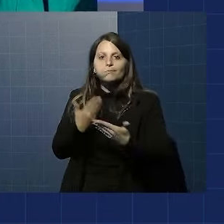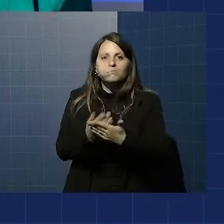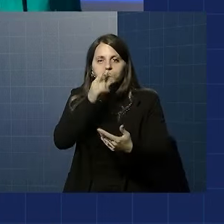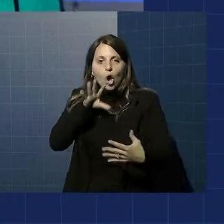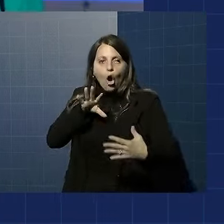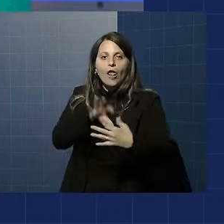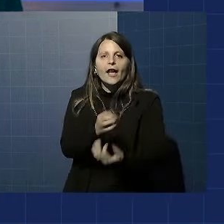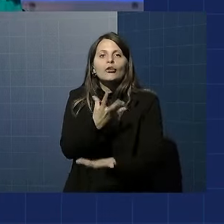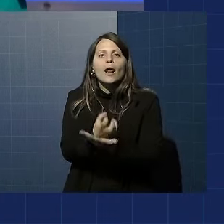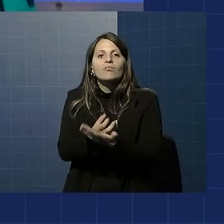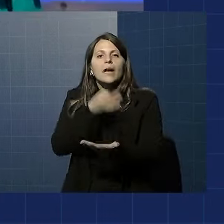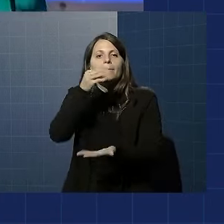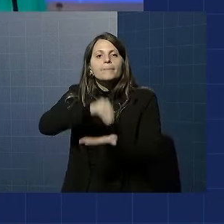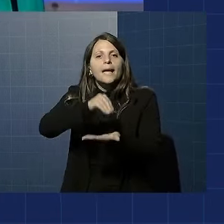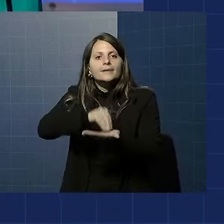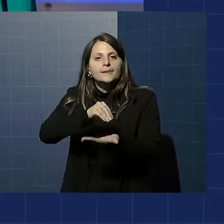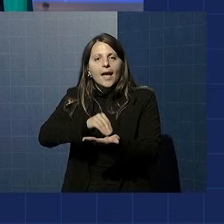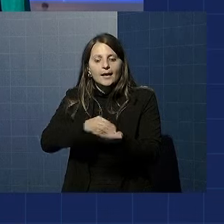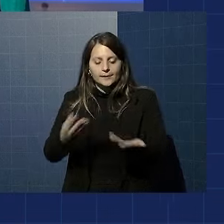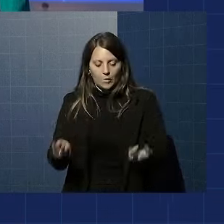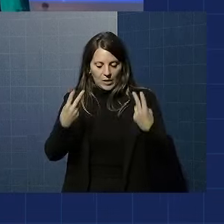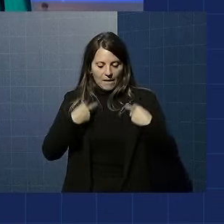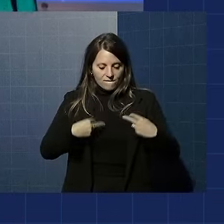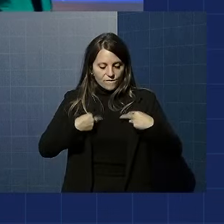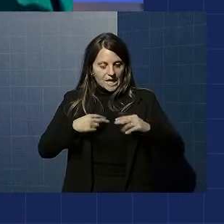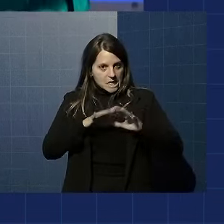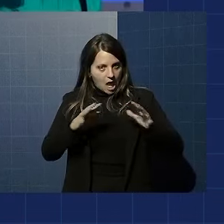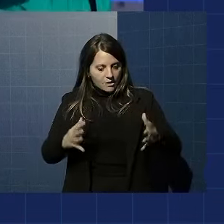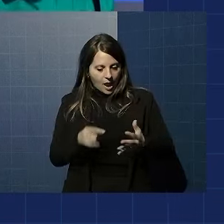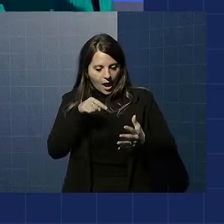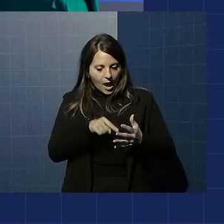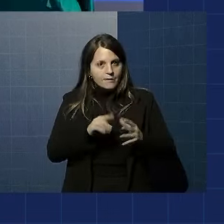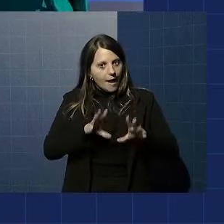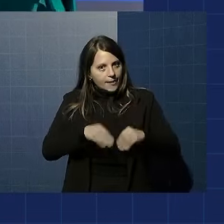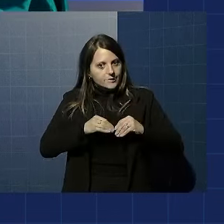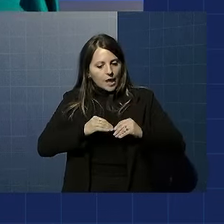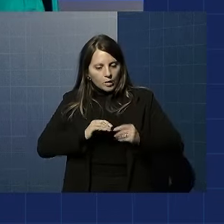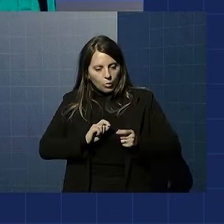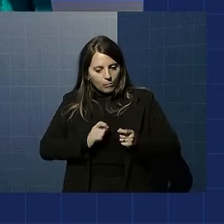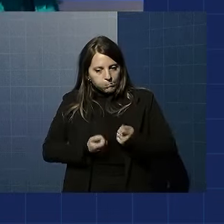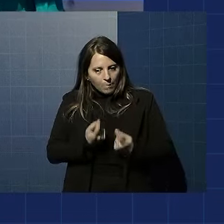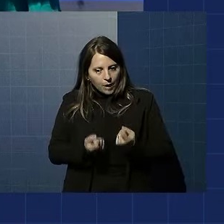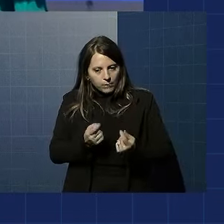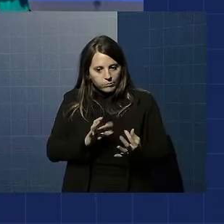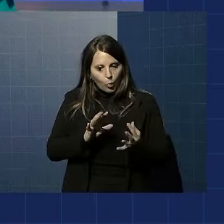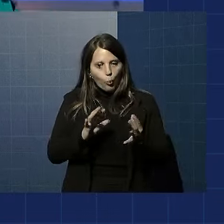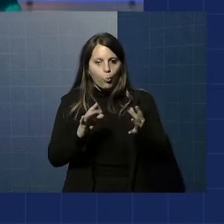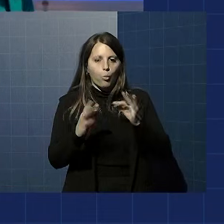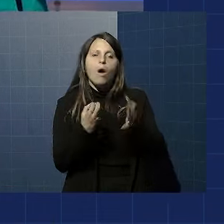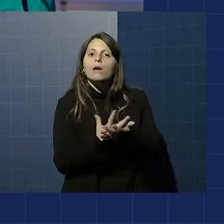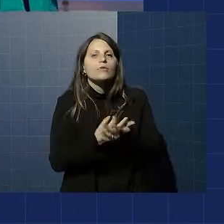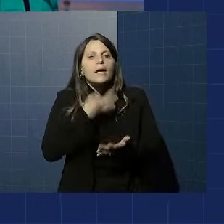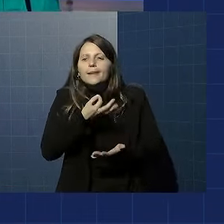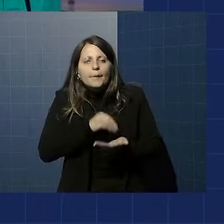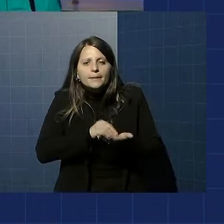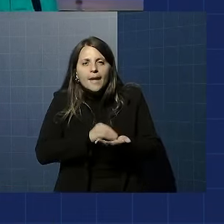on our planet, gravity has been always there. So as soon as we go to an environment where we change the gravity, of